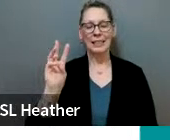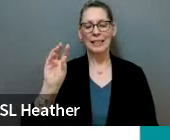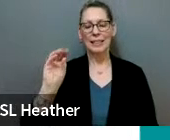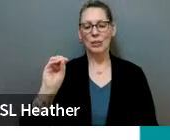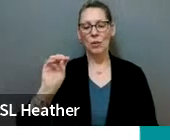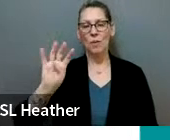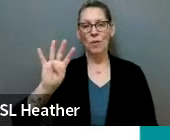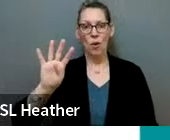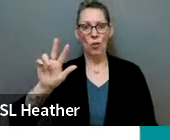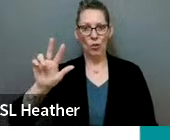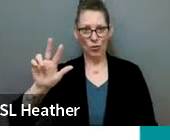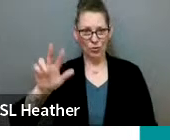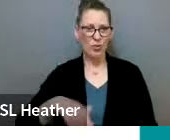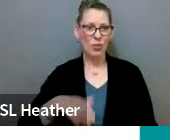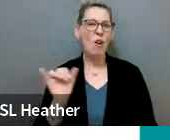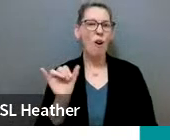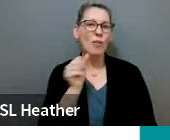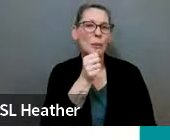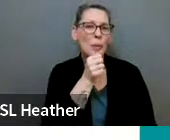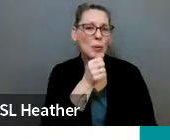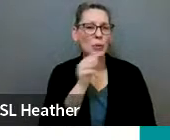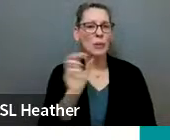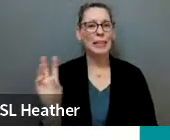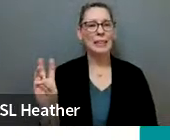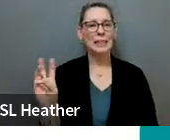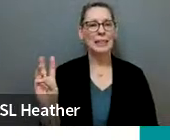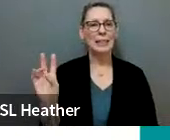993-5459-6043, as well as a passcode